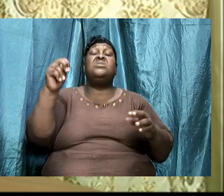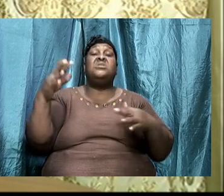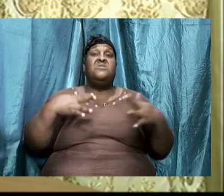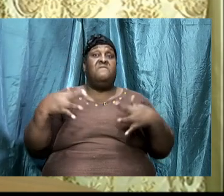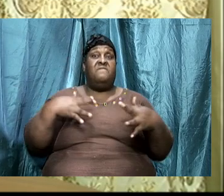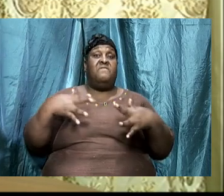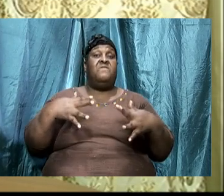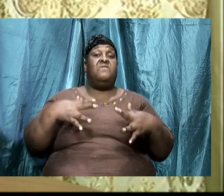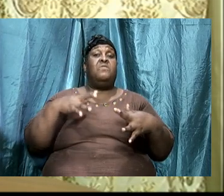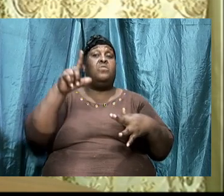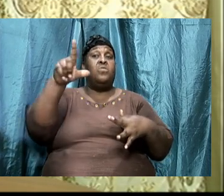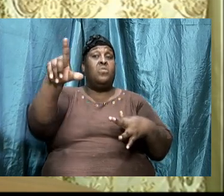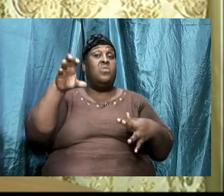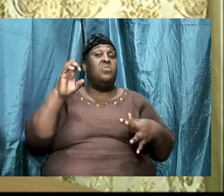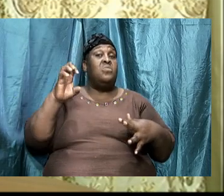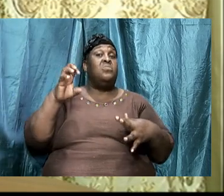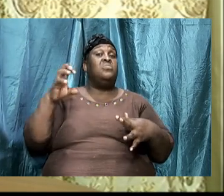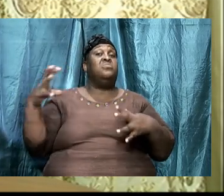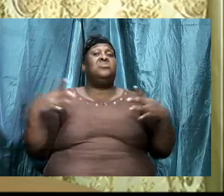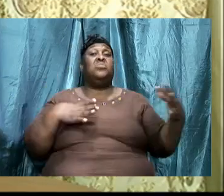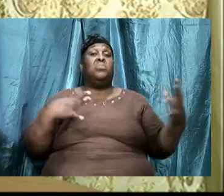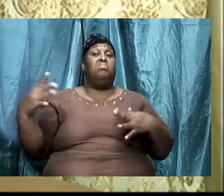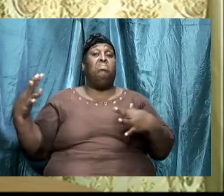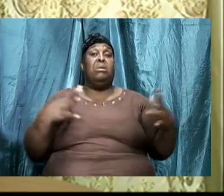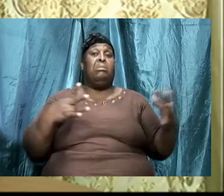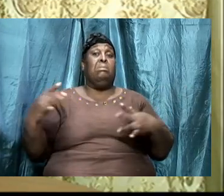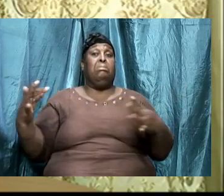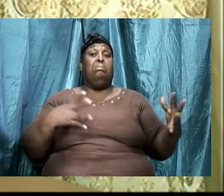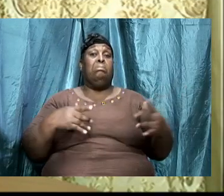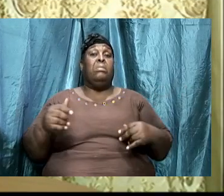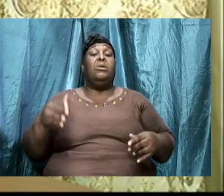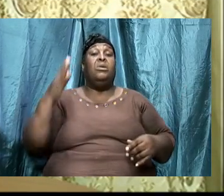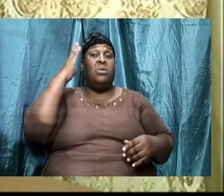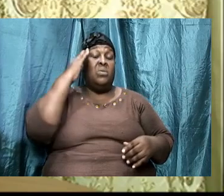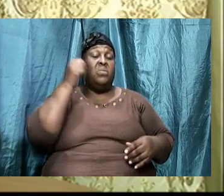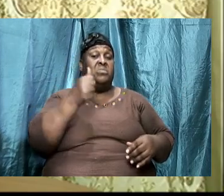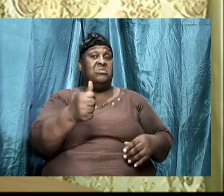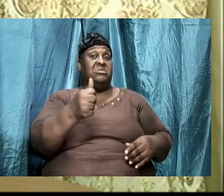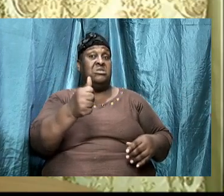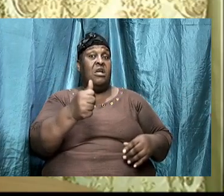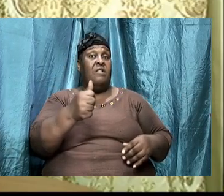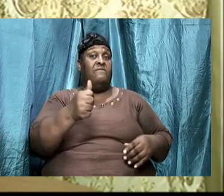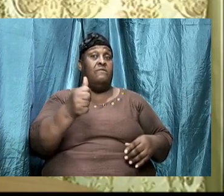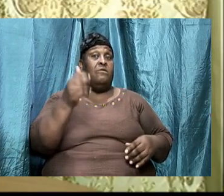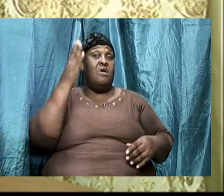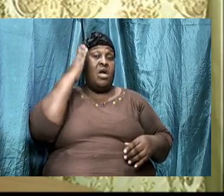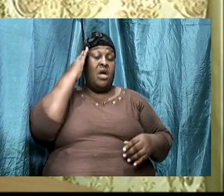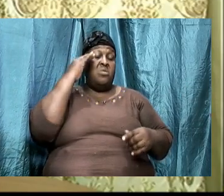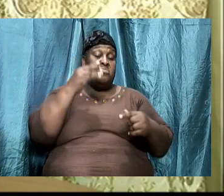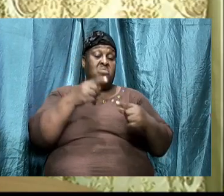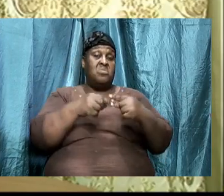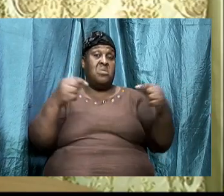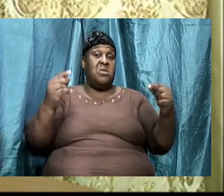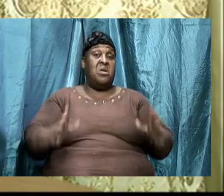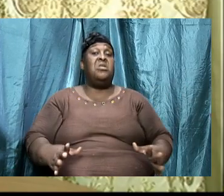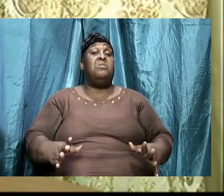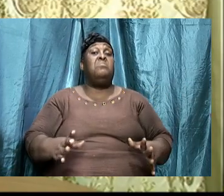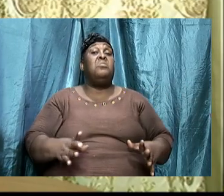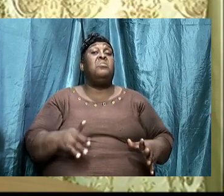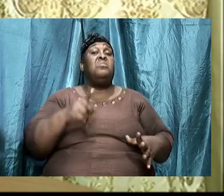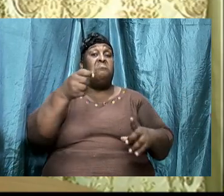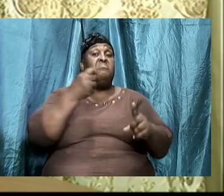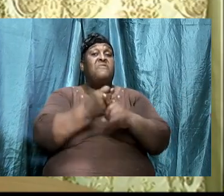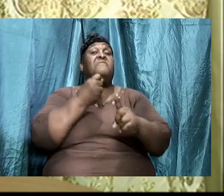battles. So, it's very important that we know ourselves and that we know the enemy that we are up against.